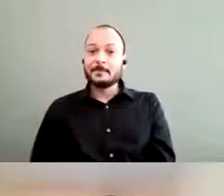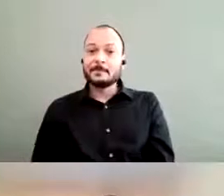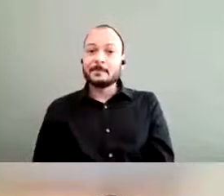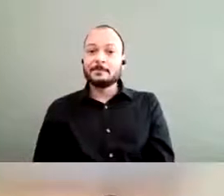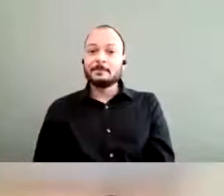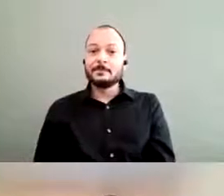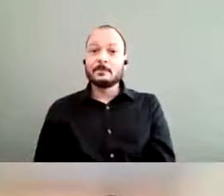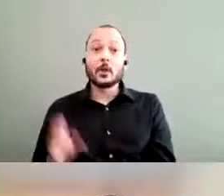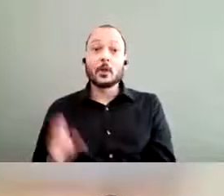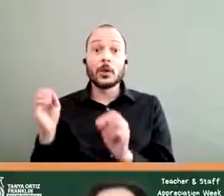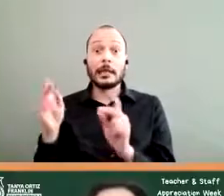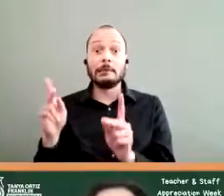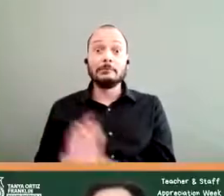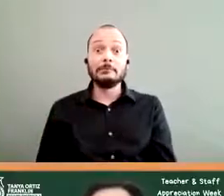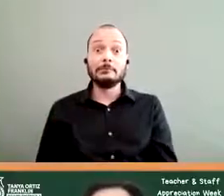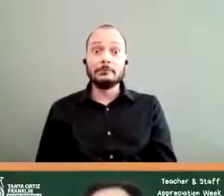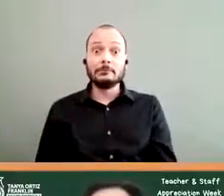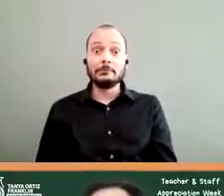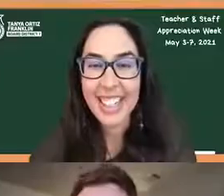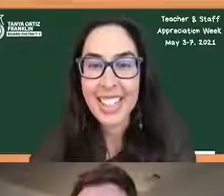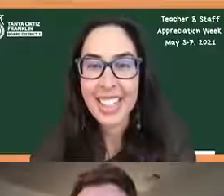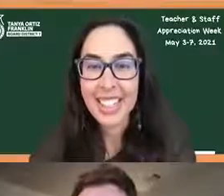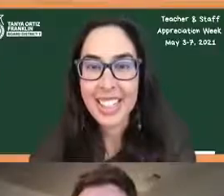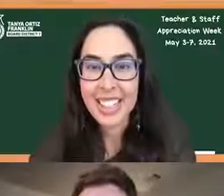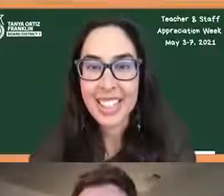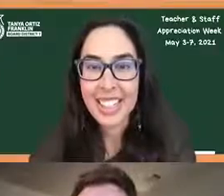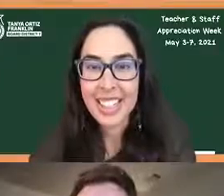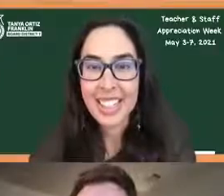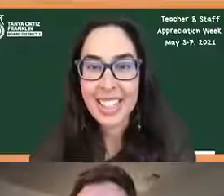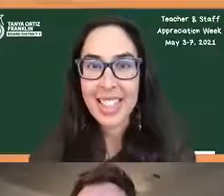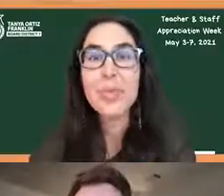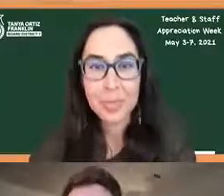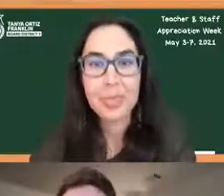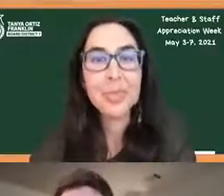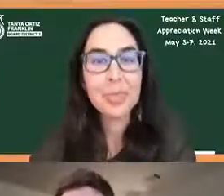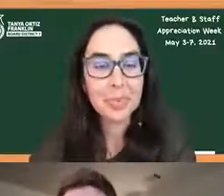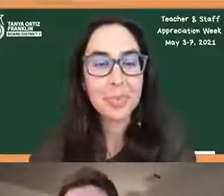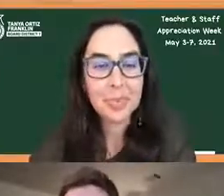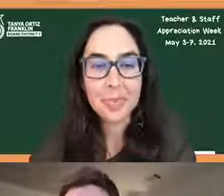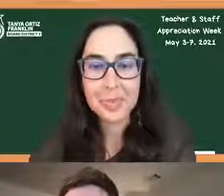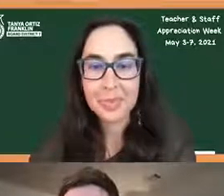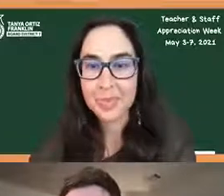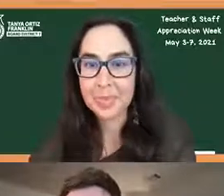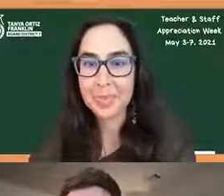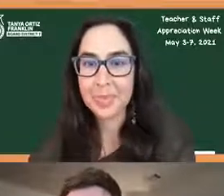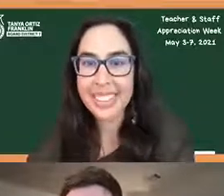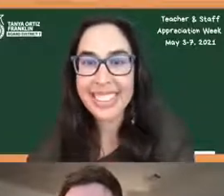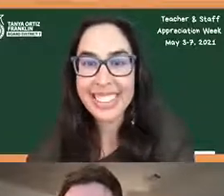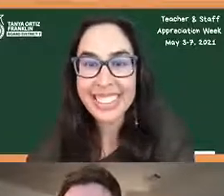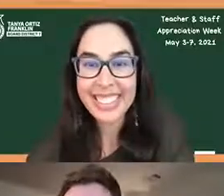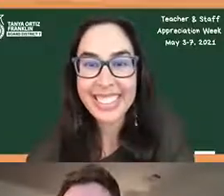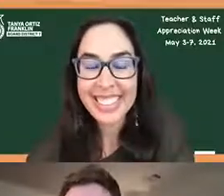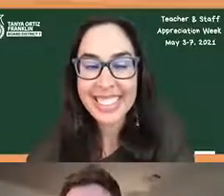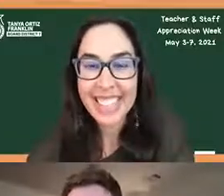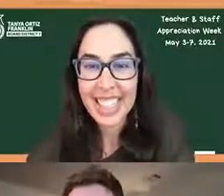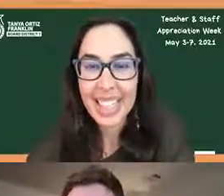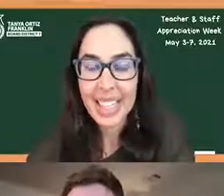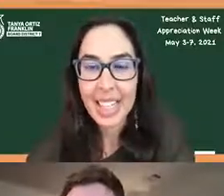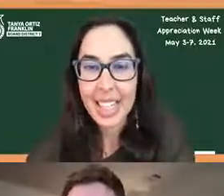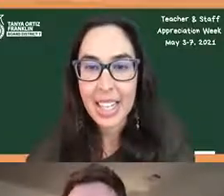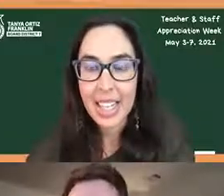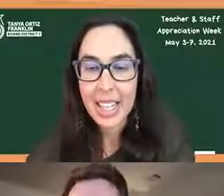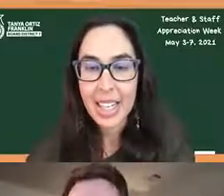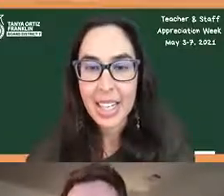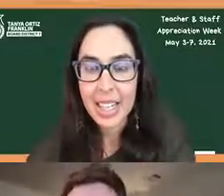Okay, well, I guess, and can our translator hear her? Okay, I hear yes. So, okay, I guess go to the English button if you're listening in